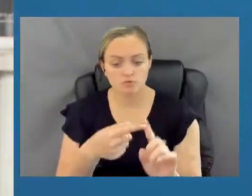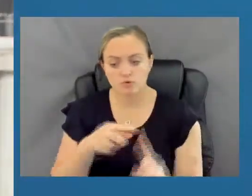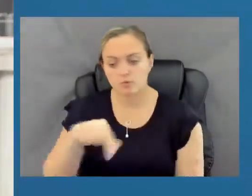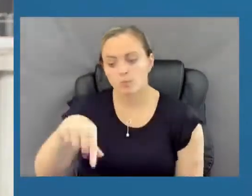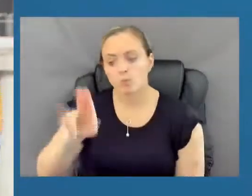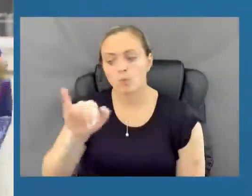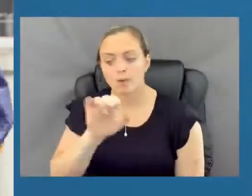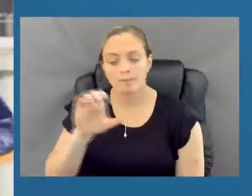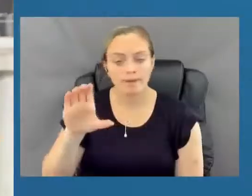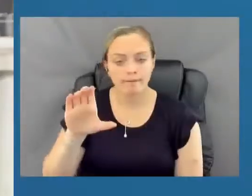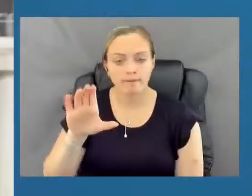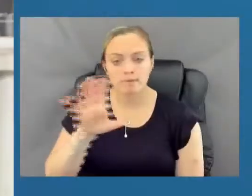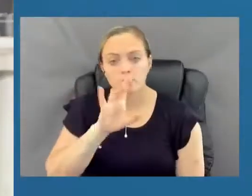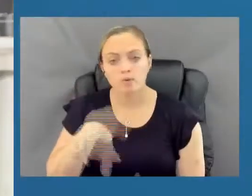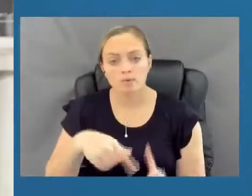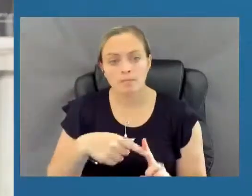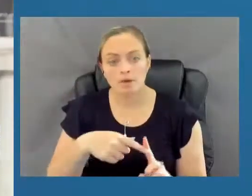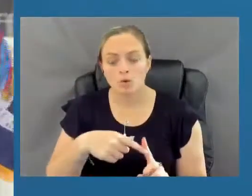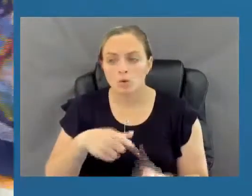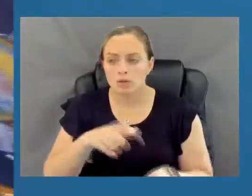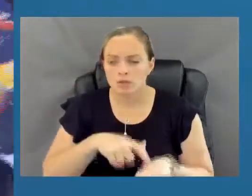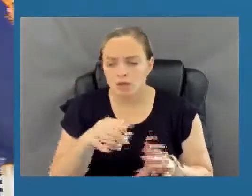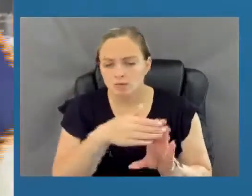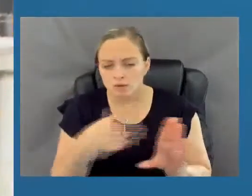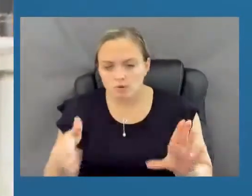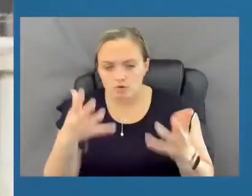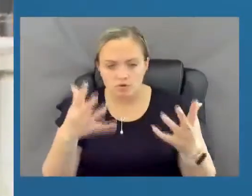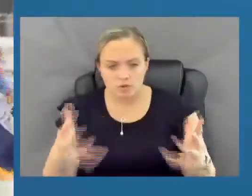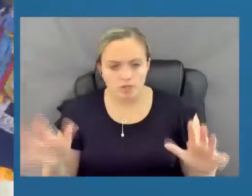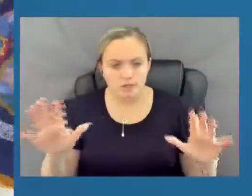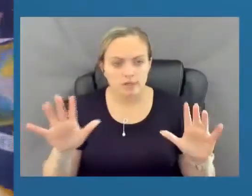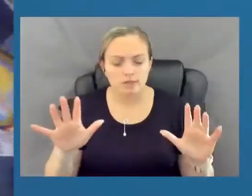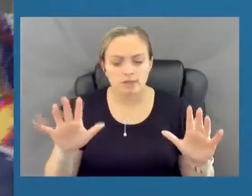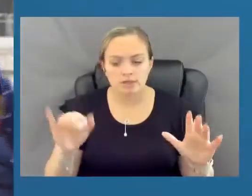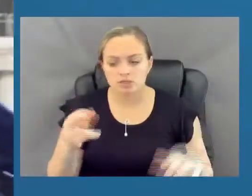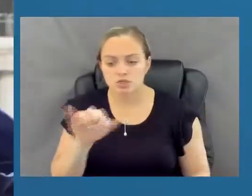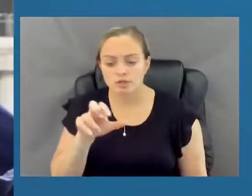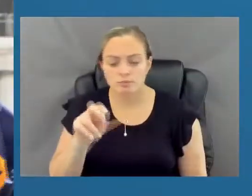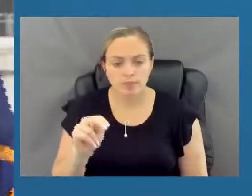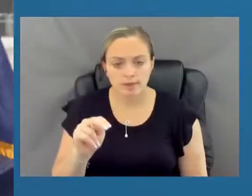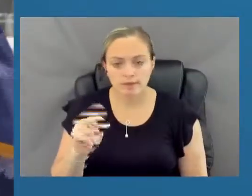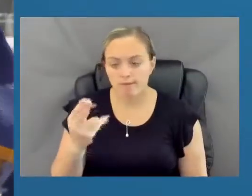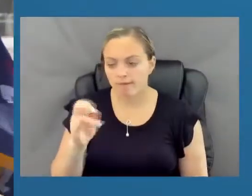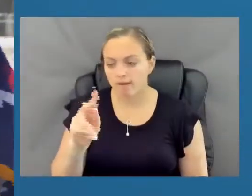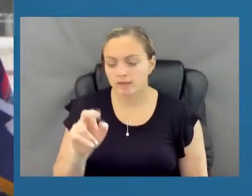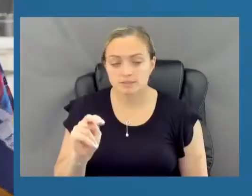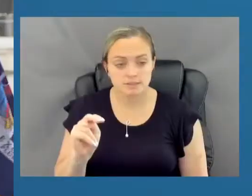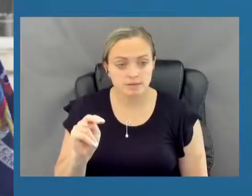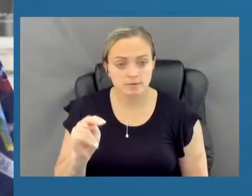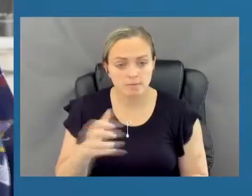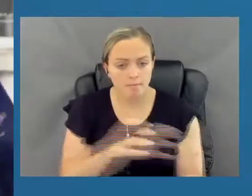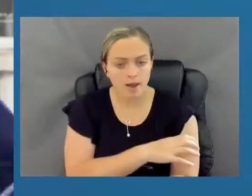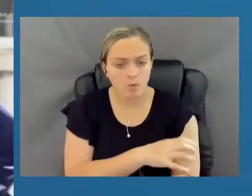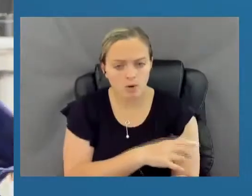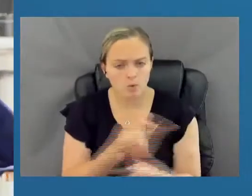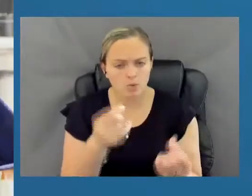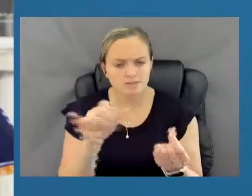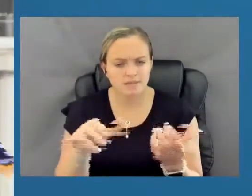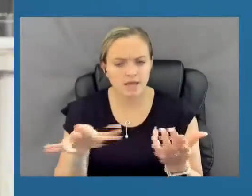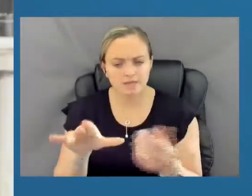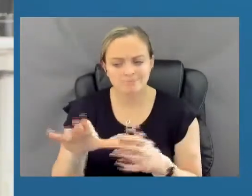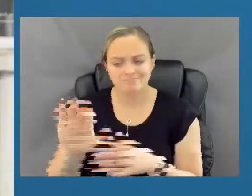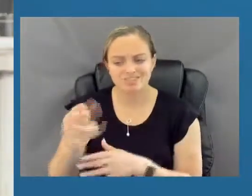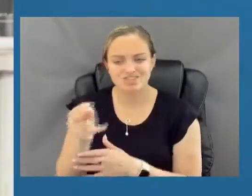about the timetable for completing the Champlain-Hudson Power Express. Now, what is that? We call it CHIPPY. It's